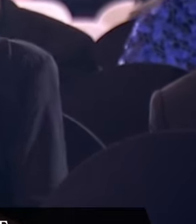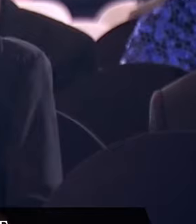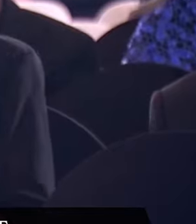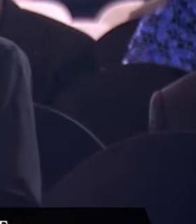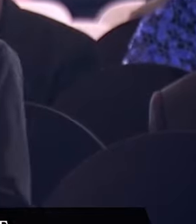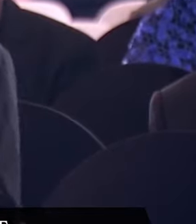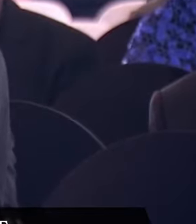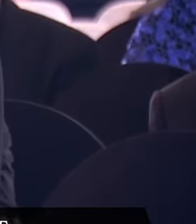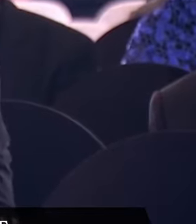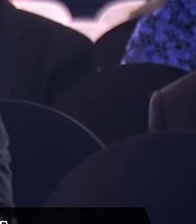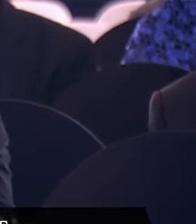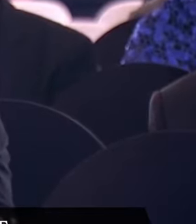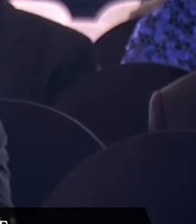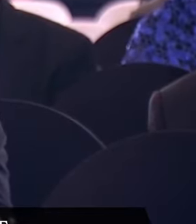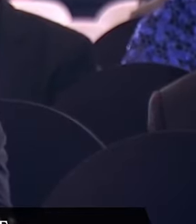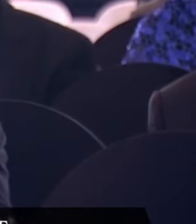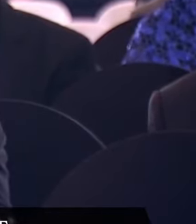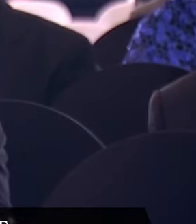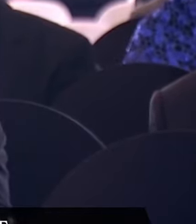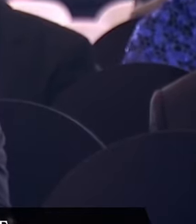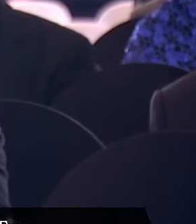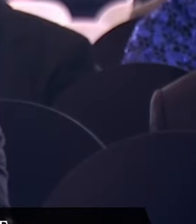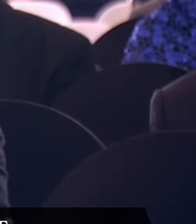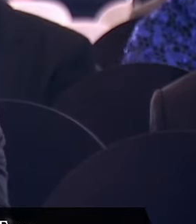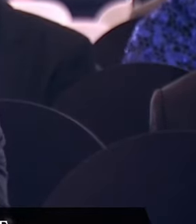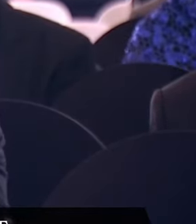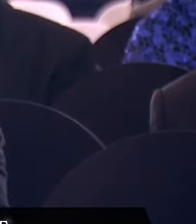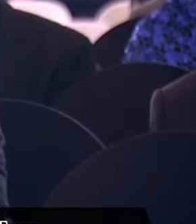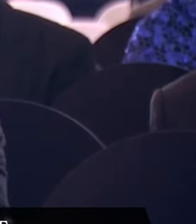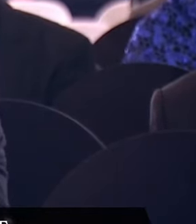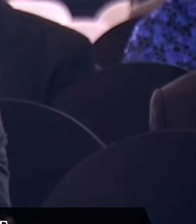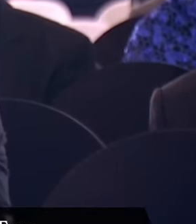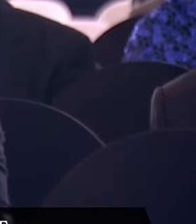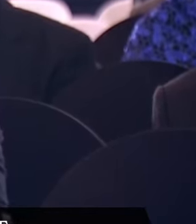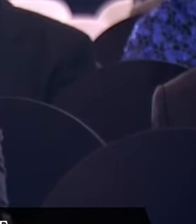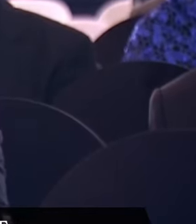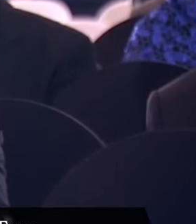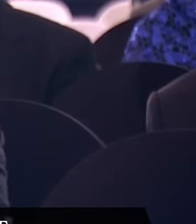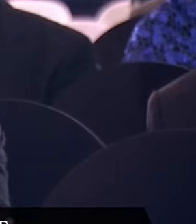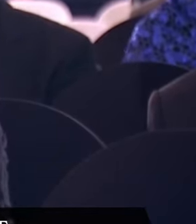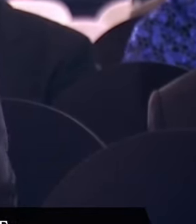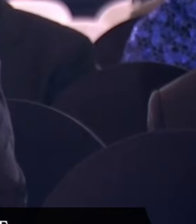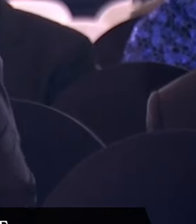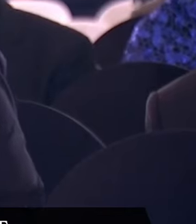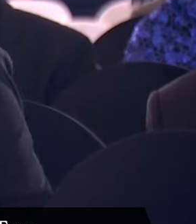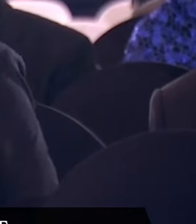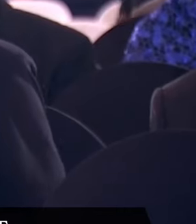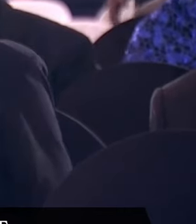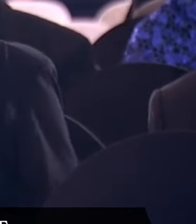should be calling here now. No. Yeah, because he's going to conduct everything and explain it to them.